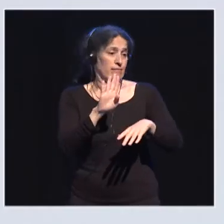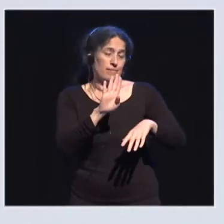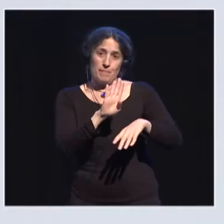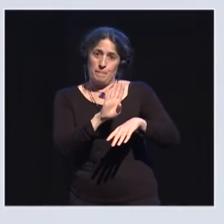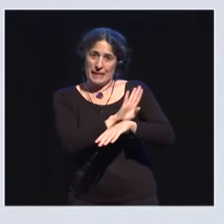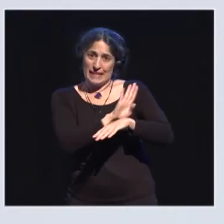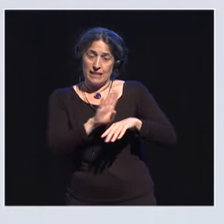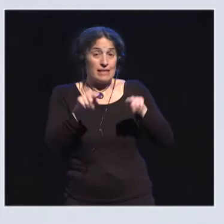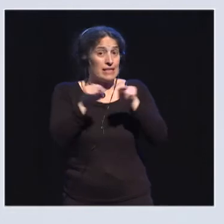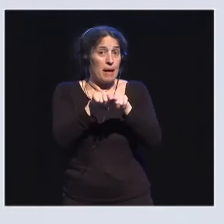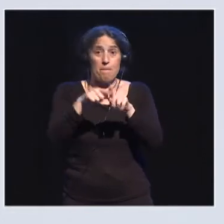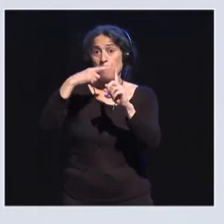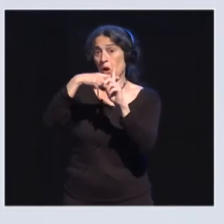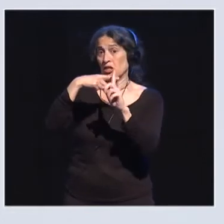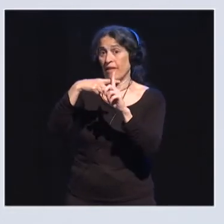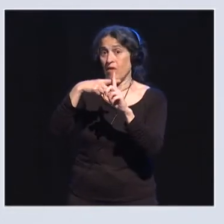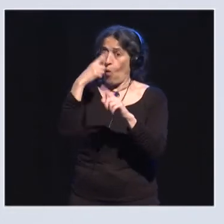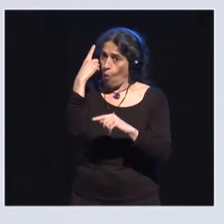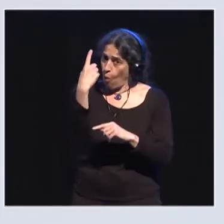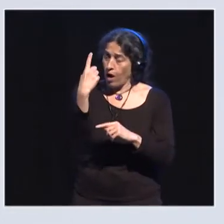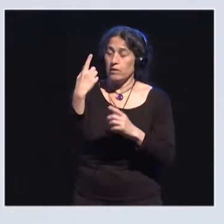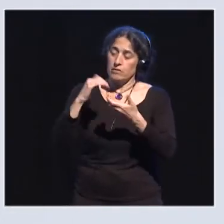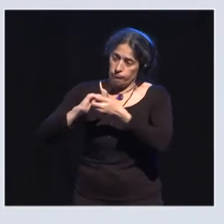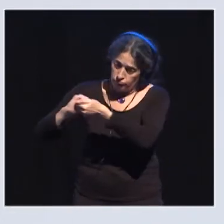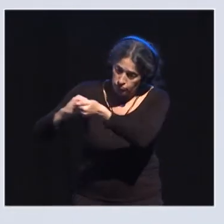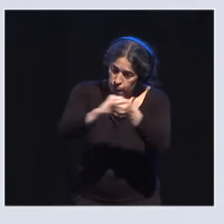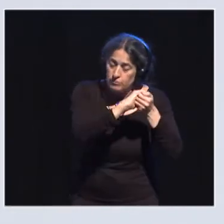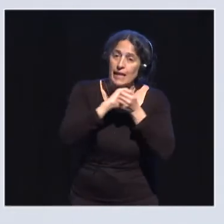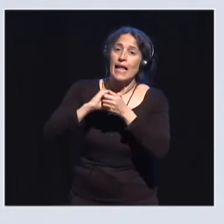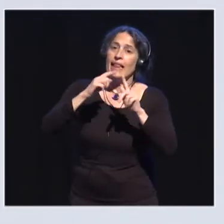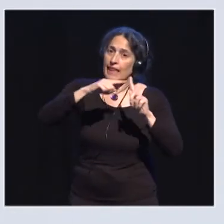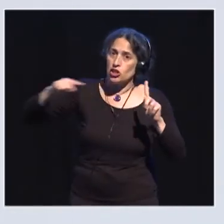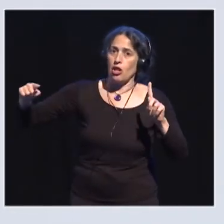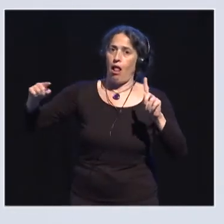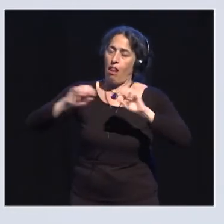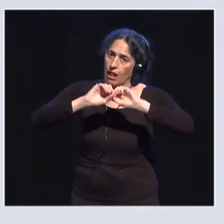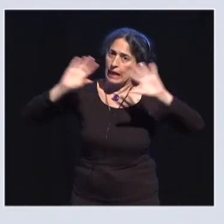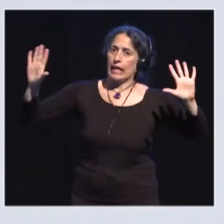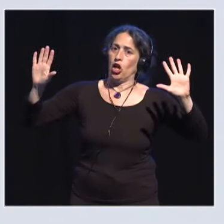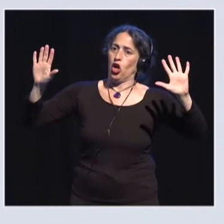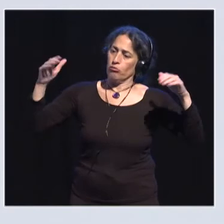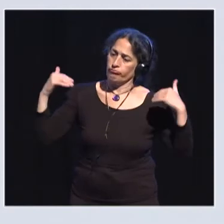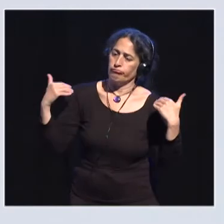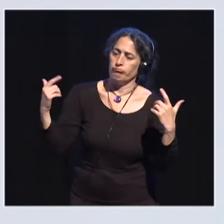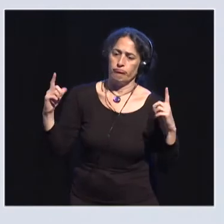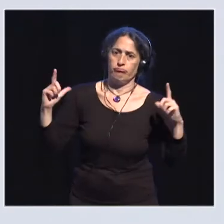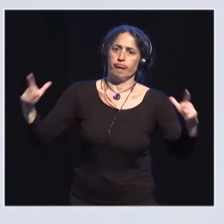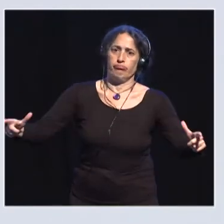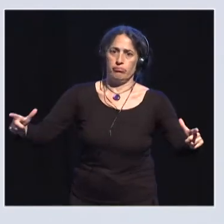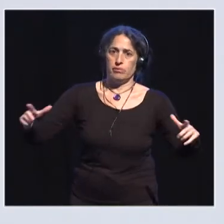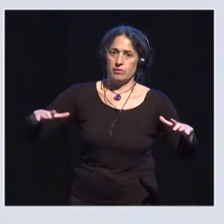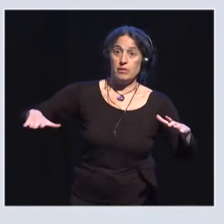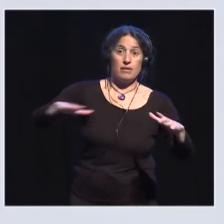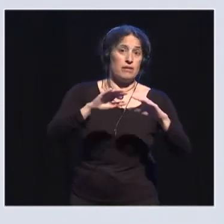the countries guaranteed by the government. Once again, I don't want to provide those examples about